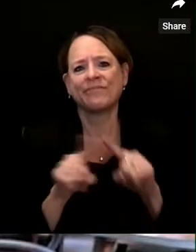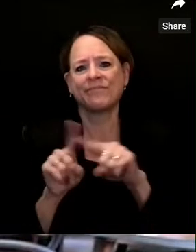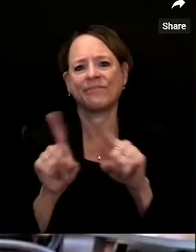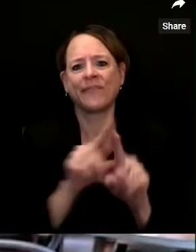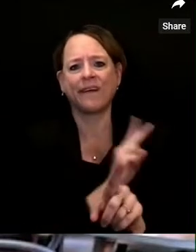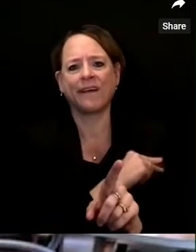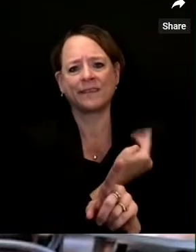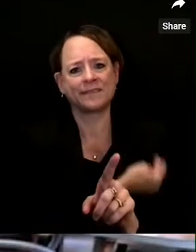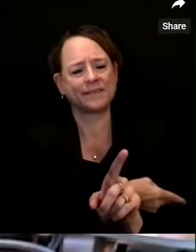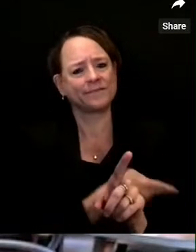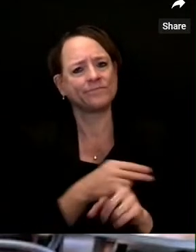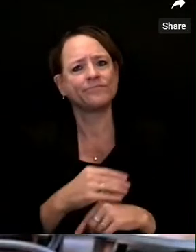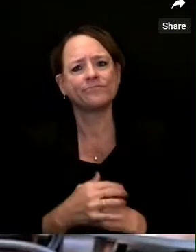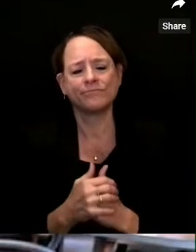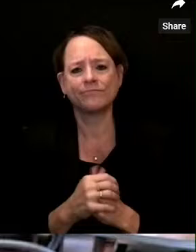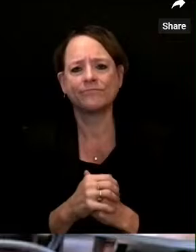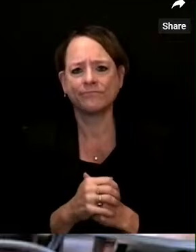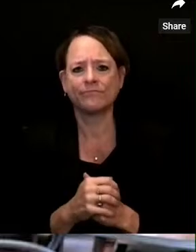certainly committed to.